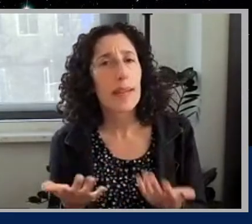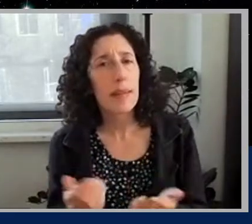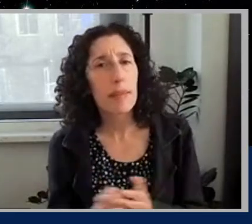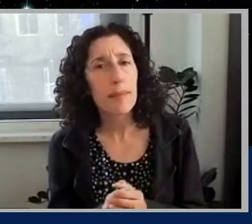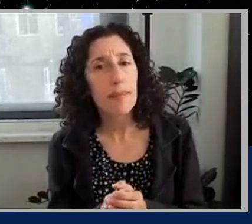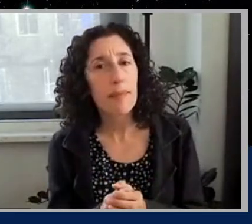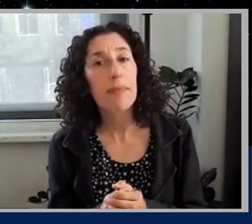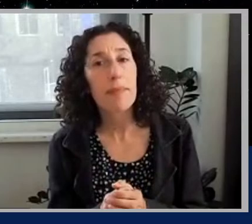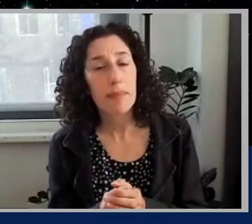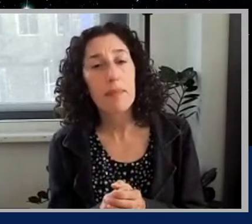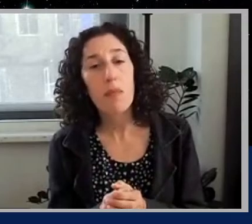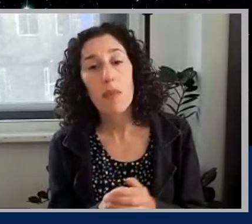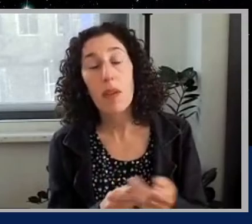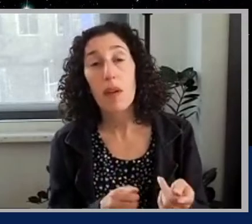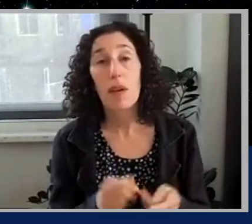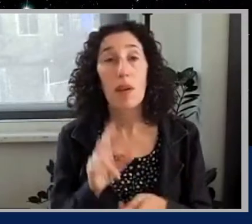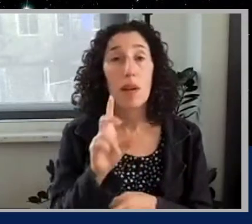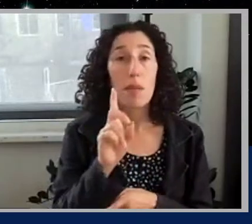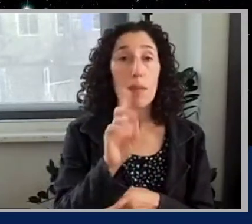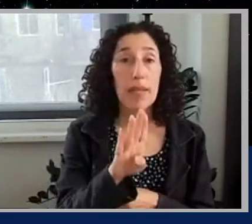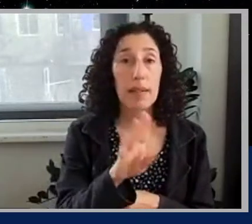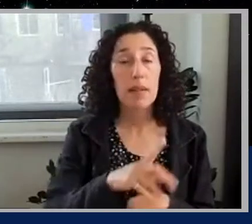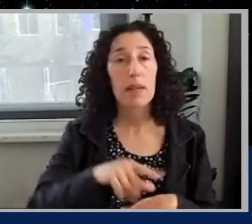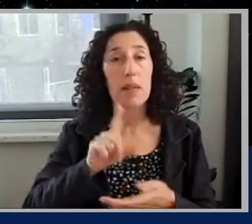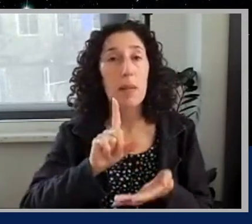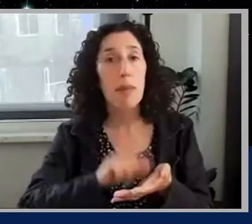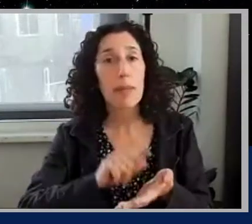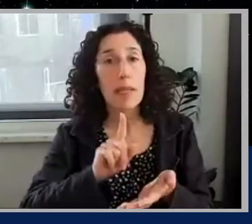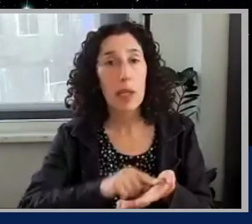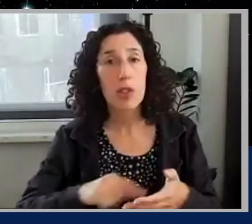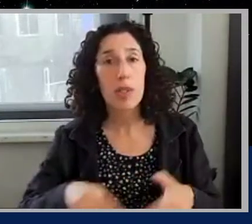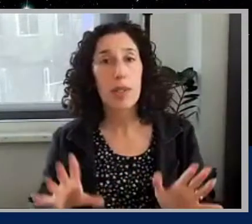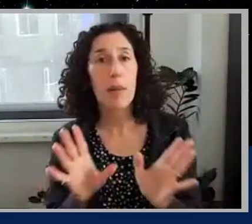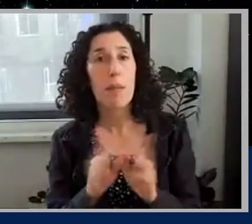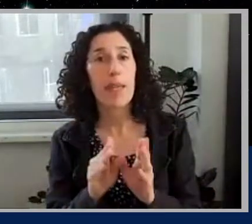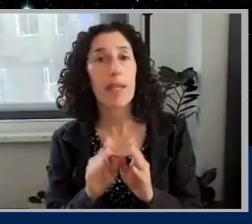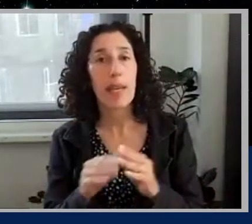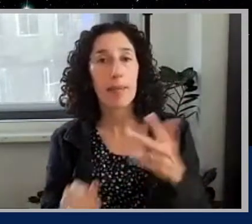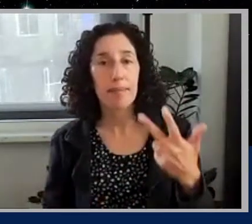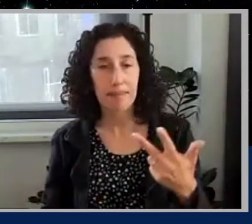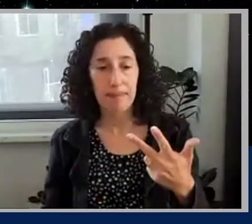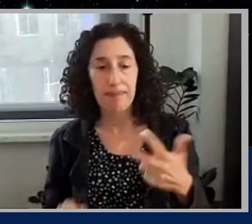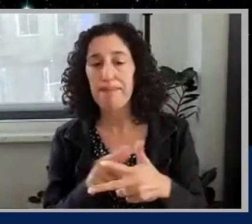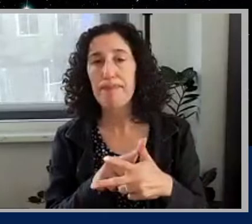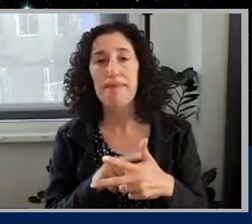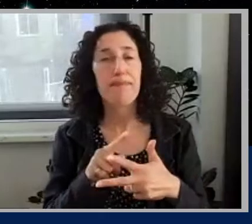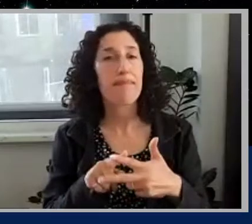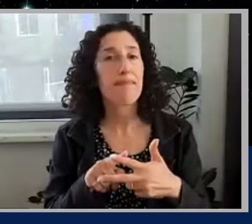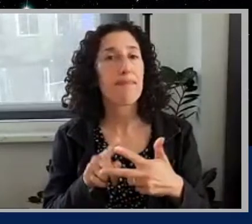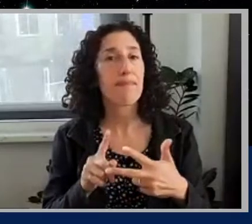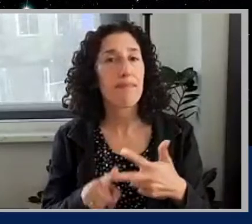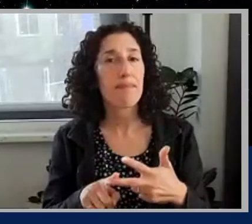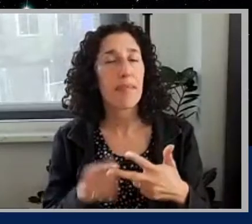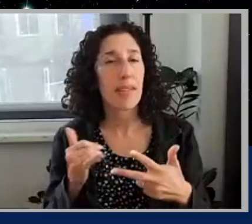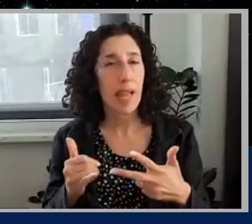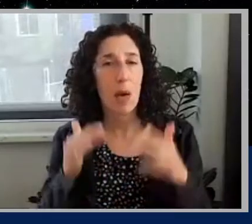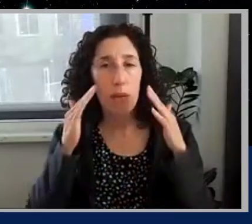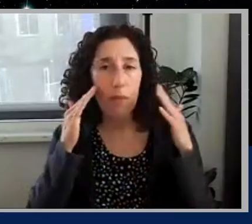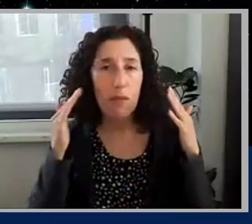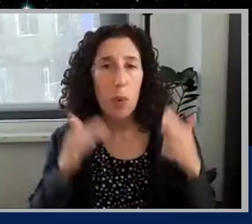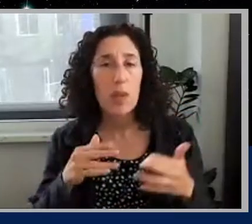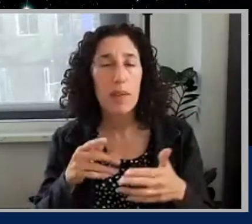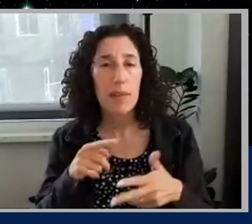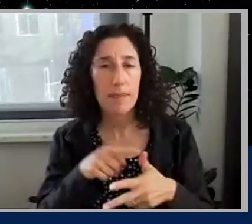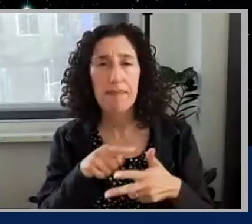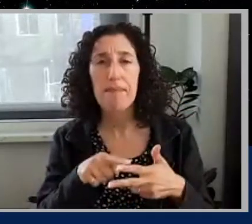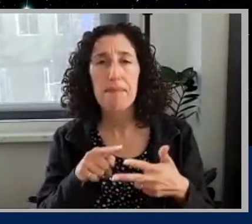publications, databases, and meetings. Those are the three fronts on which we're simultaneously working to expand access. Do you